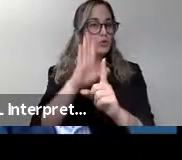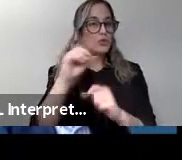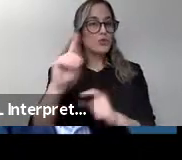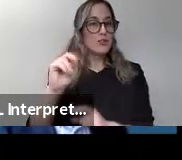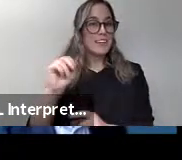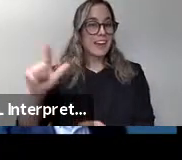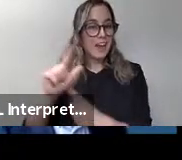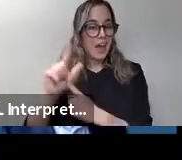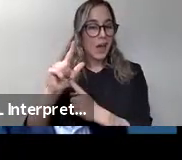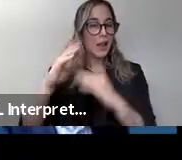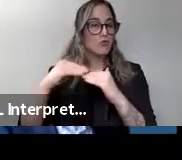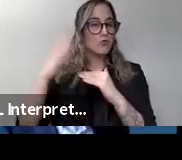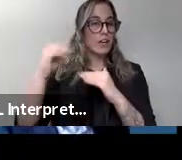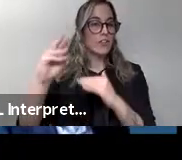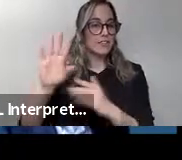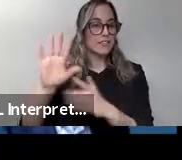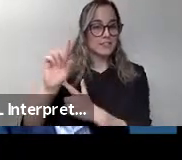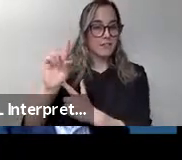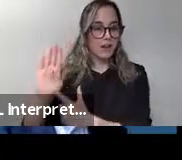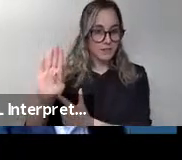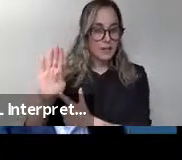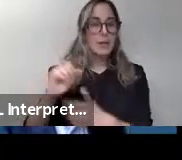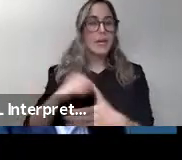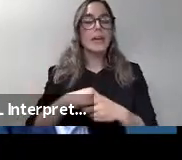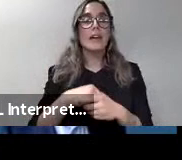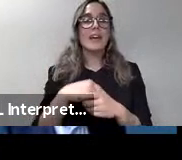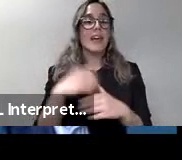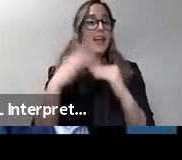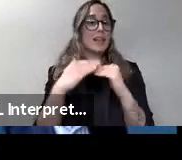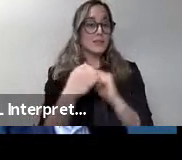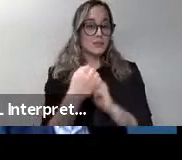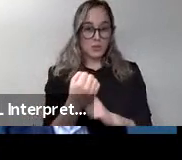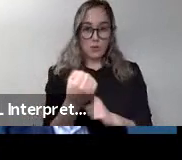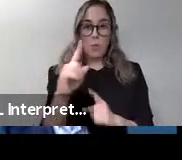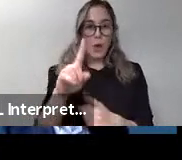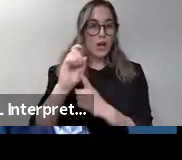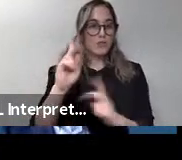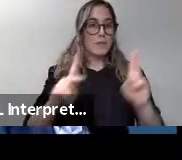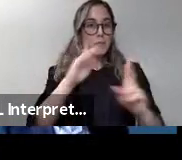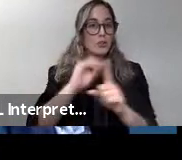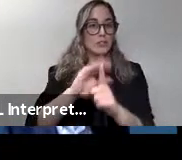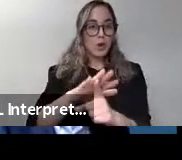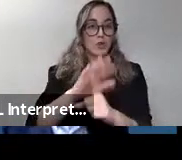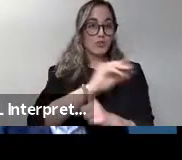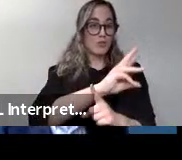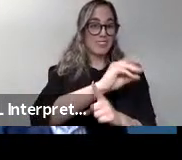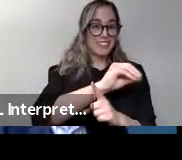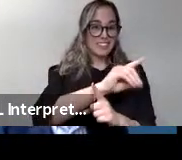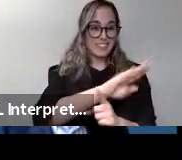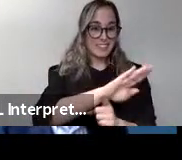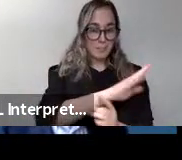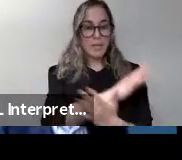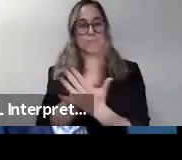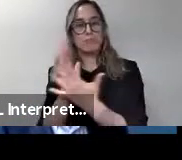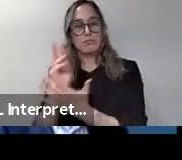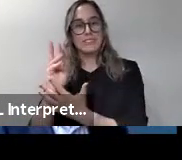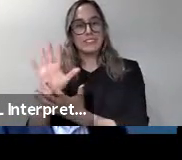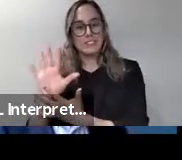to 65 decibels, and at least 100 people exposed to DNL between 60 decibels and 65